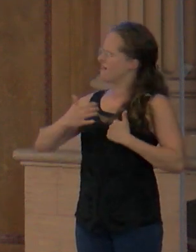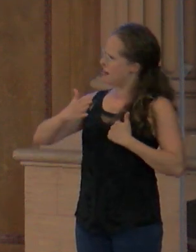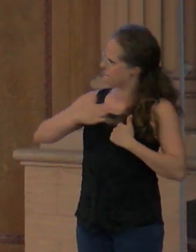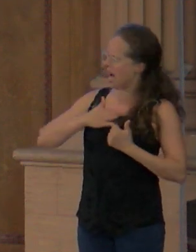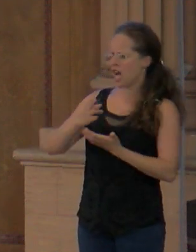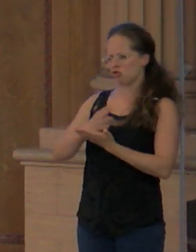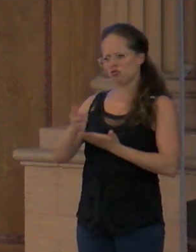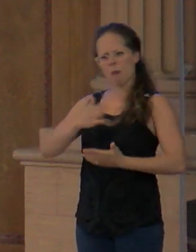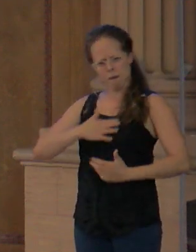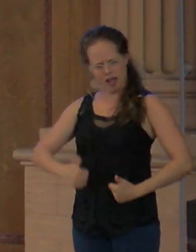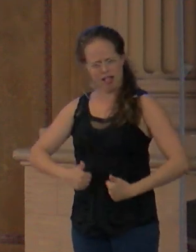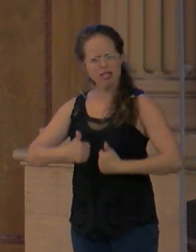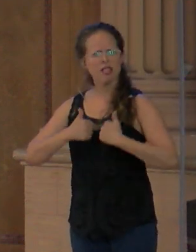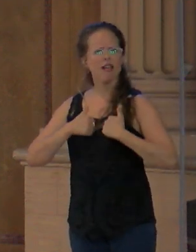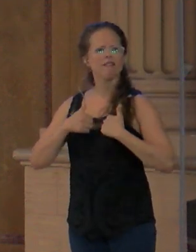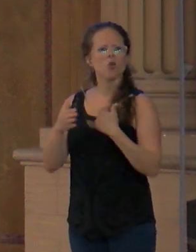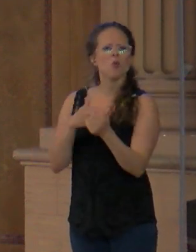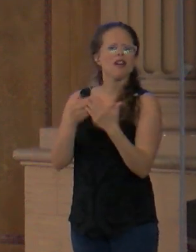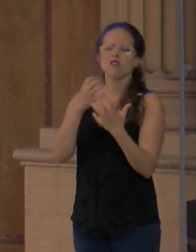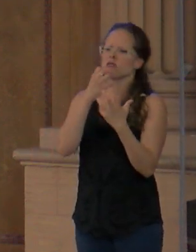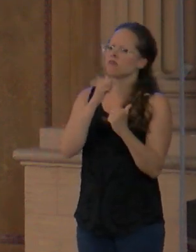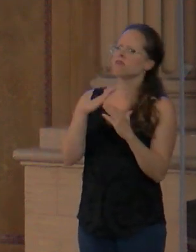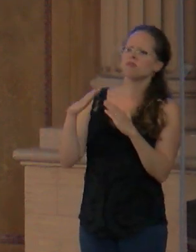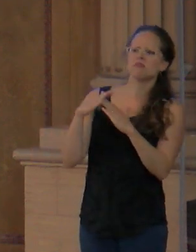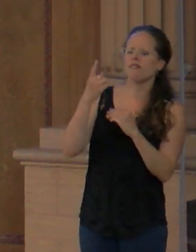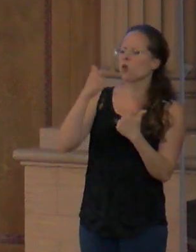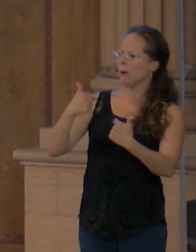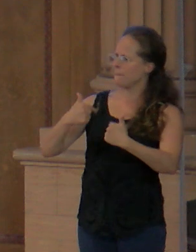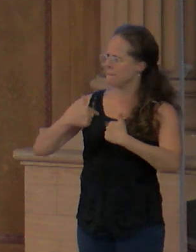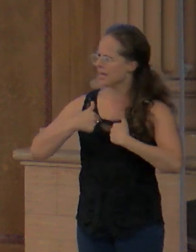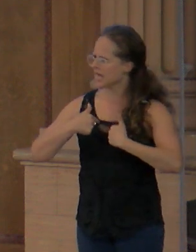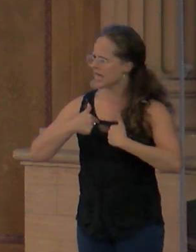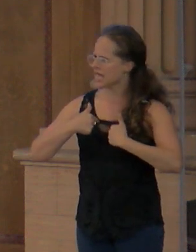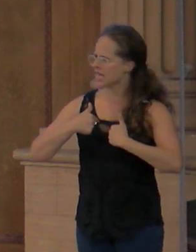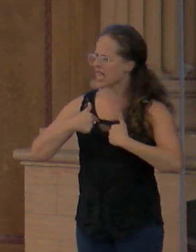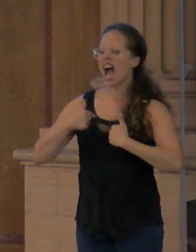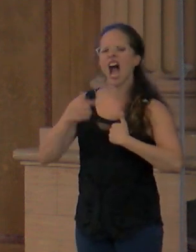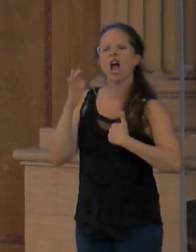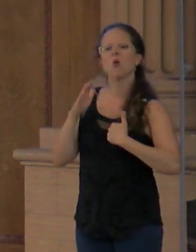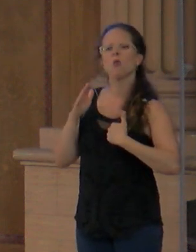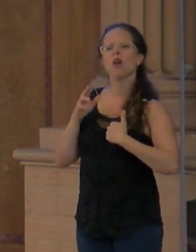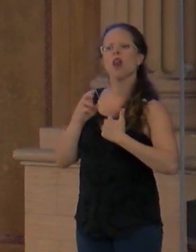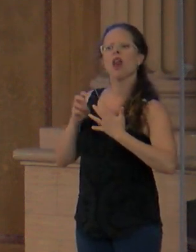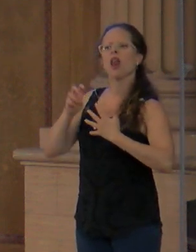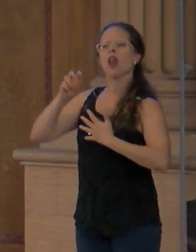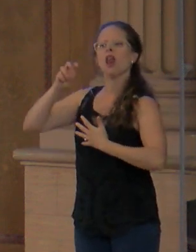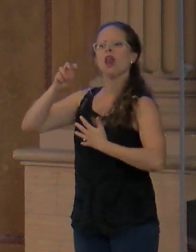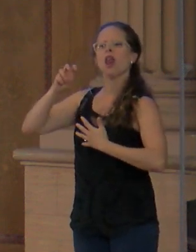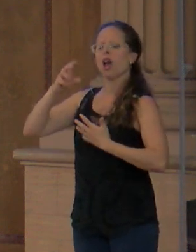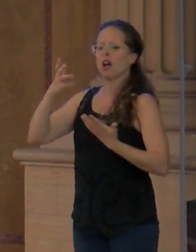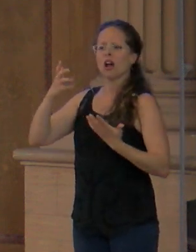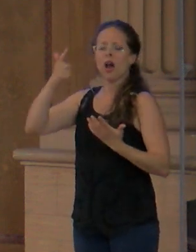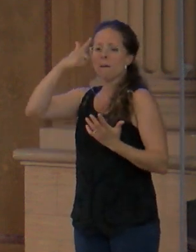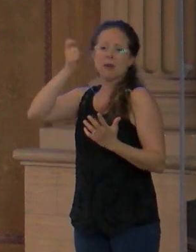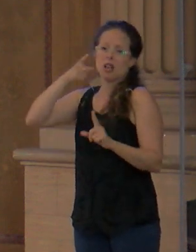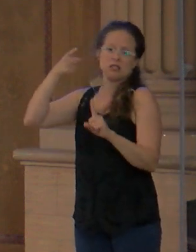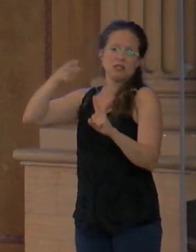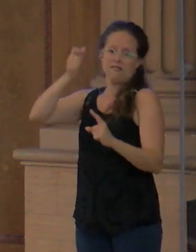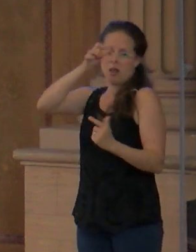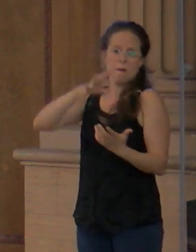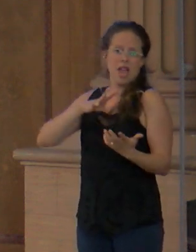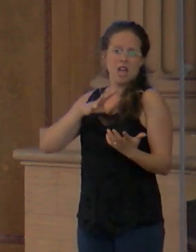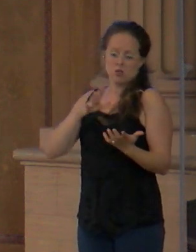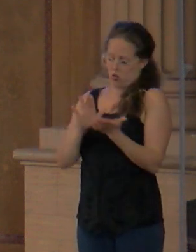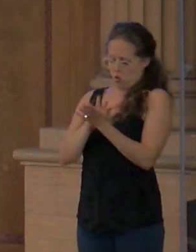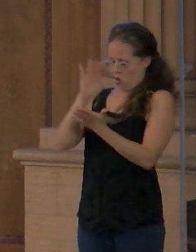matters most to me, that if I inconvenience everybody else so I can ascend, well, so be it, because the chief end of man is to glorify me without